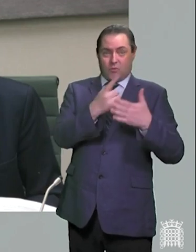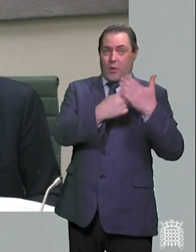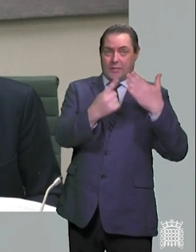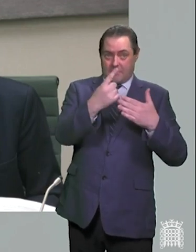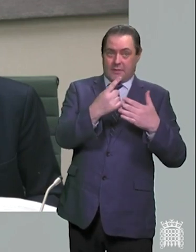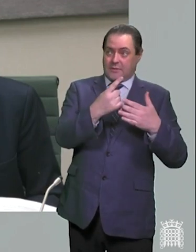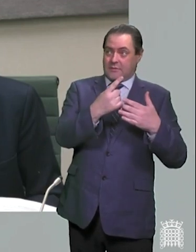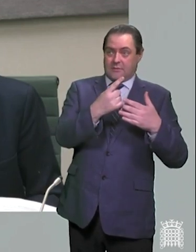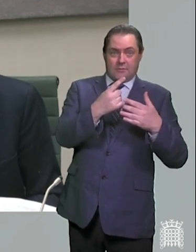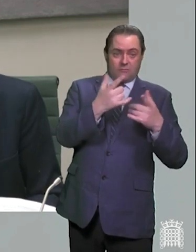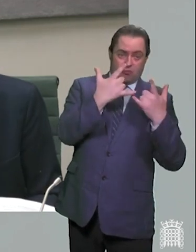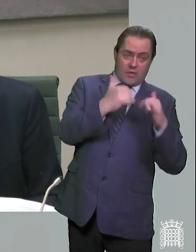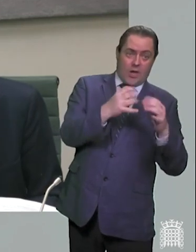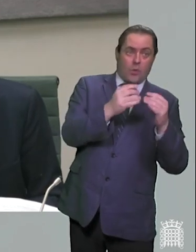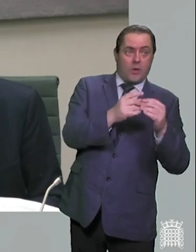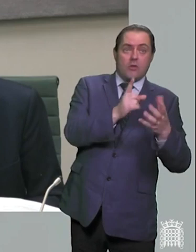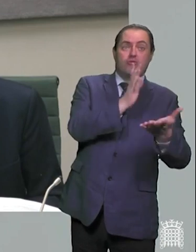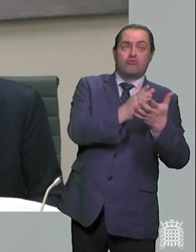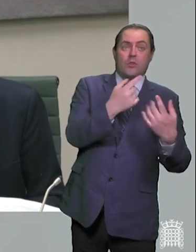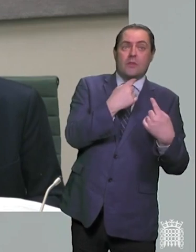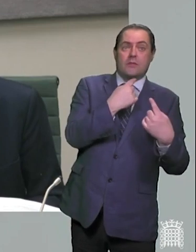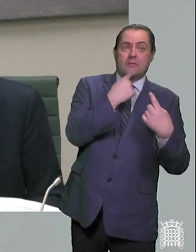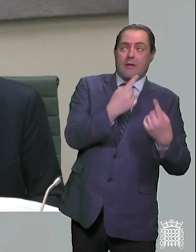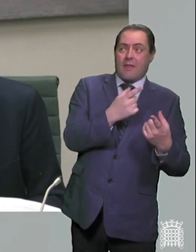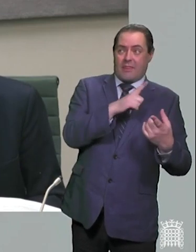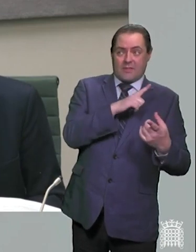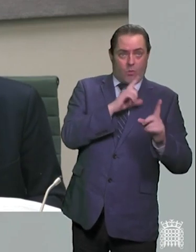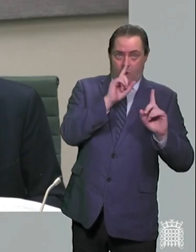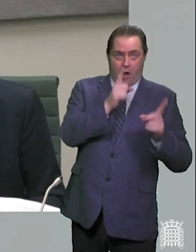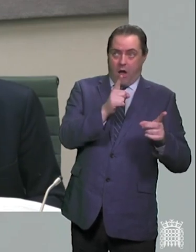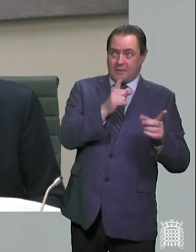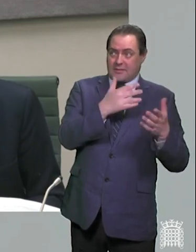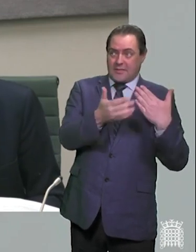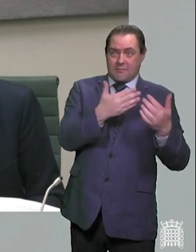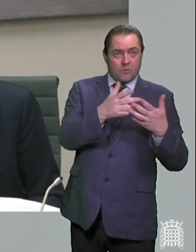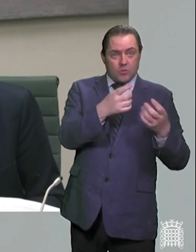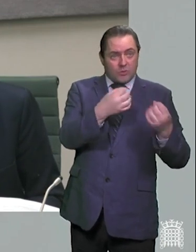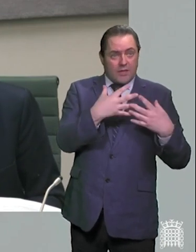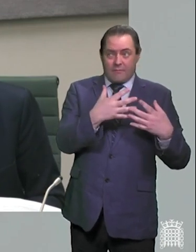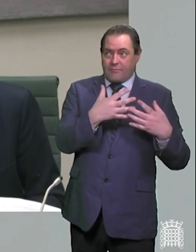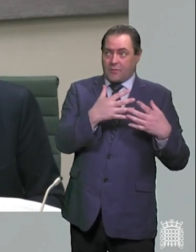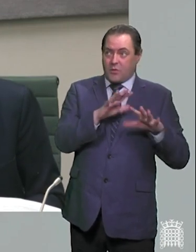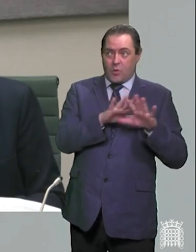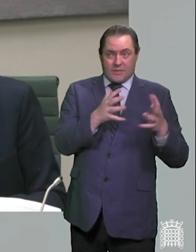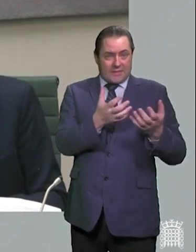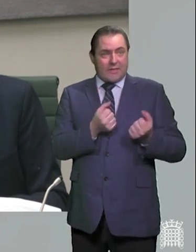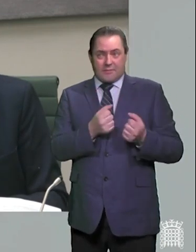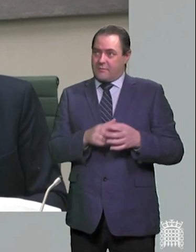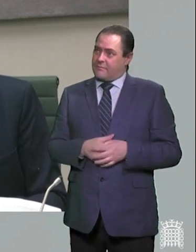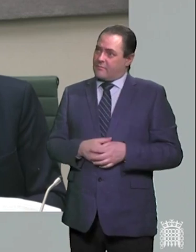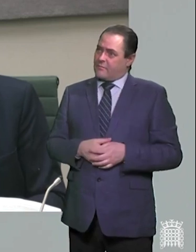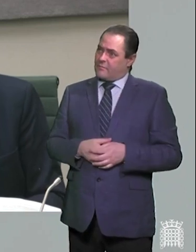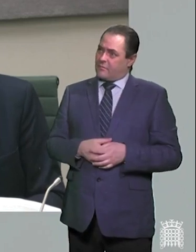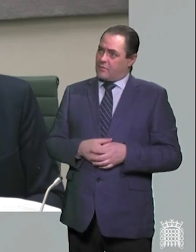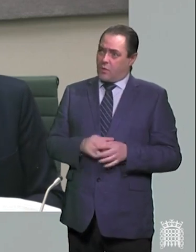a statement of truth, which is why we can't publish the evidence, the material which you've given us, which has not been accepted. Perhaps it'd be helpful if I gave my